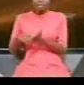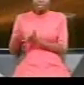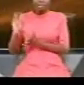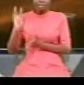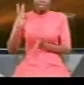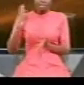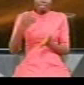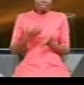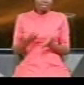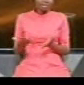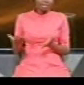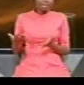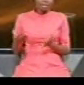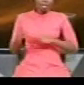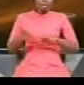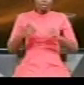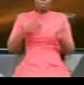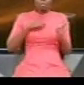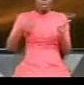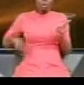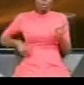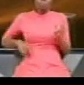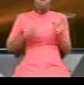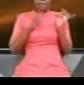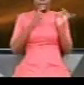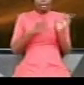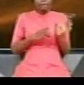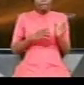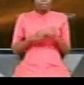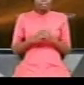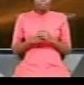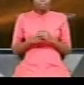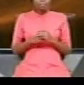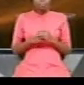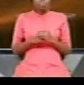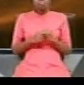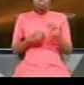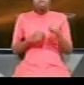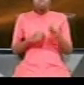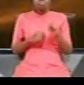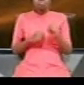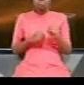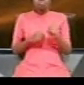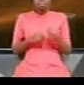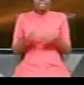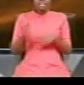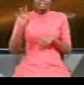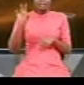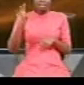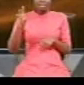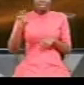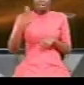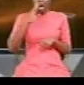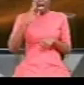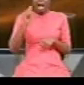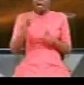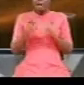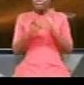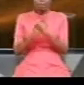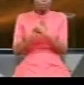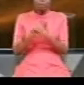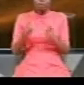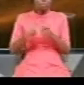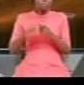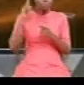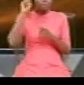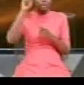six things does the Lord hate. Yea, seven are abomination